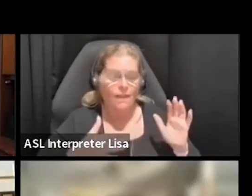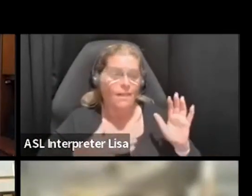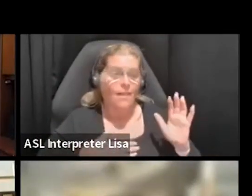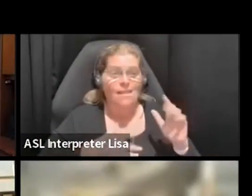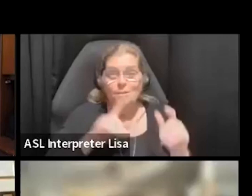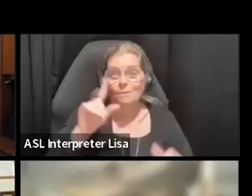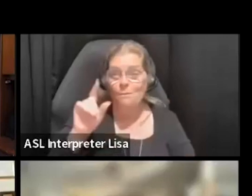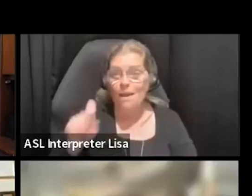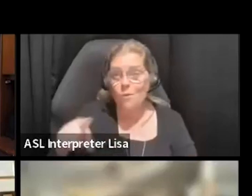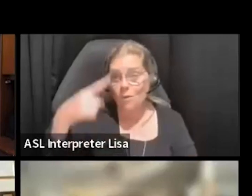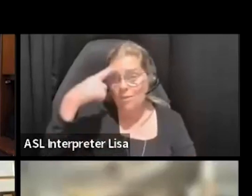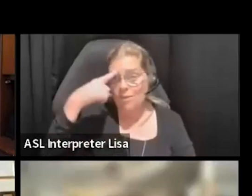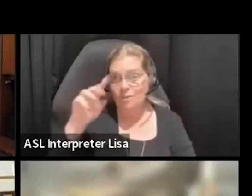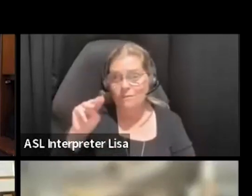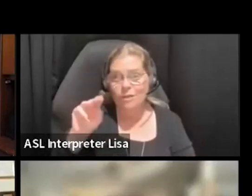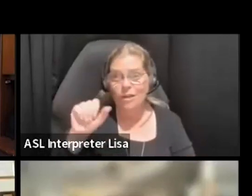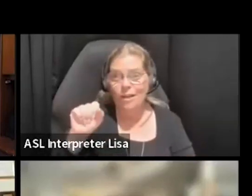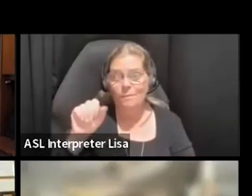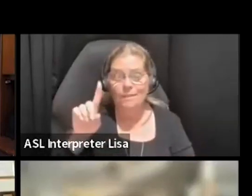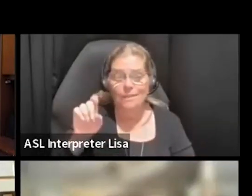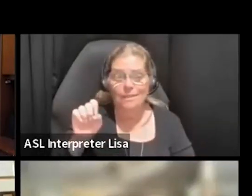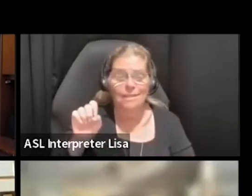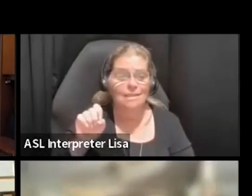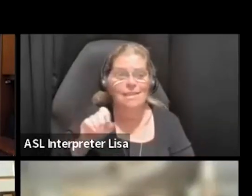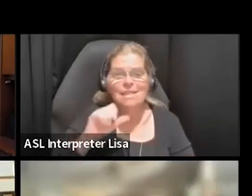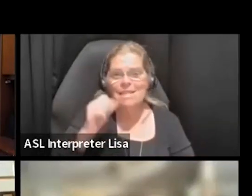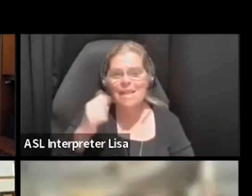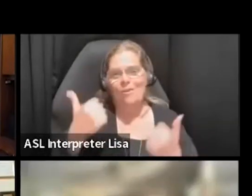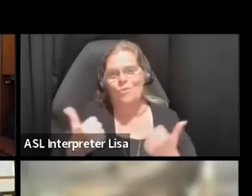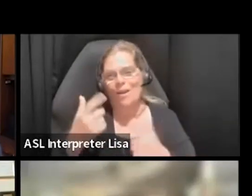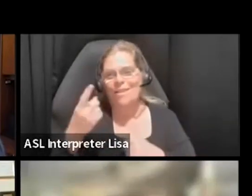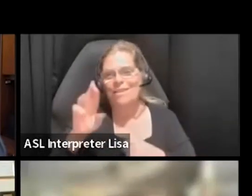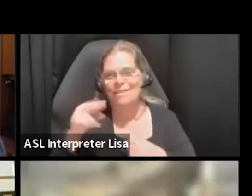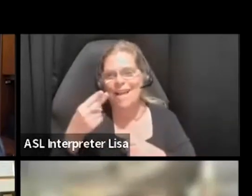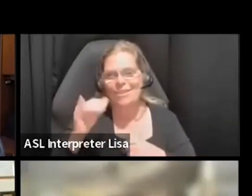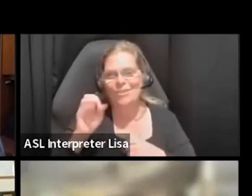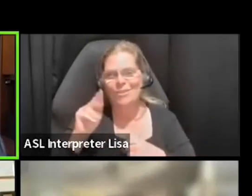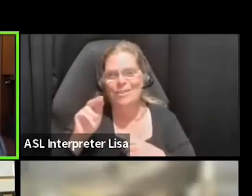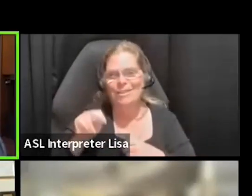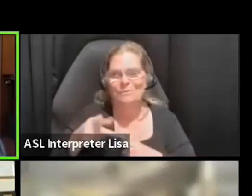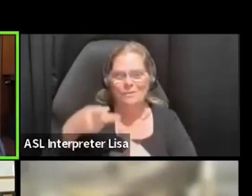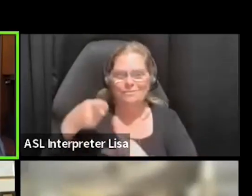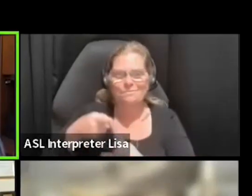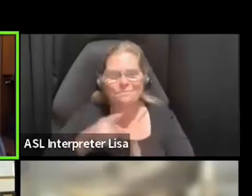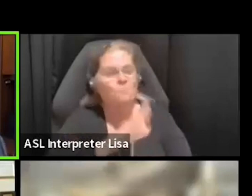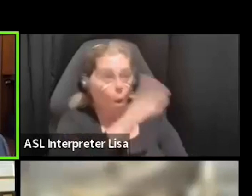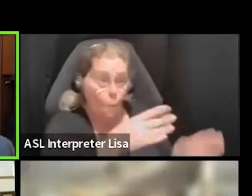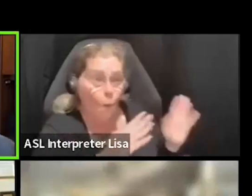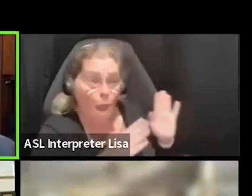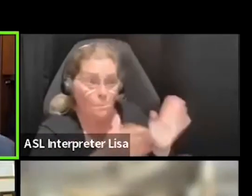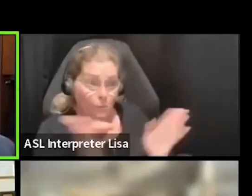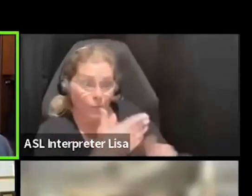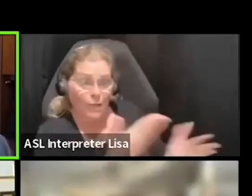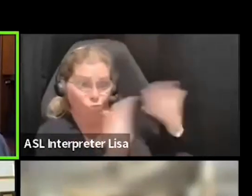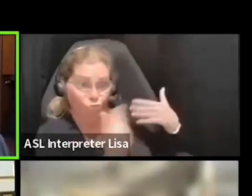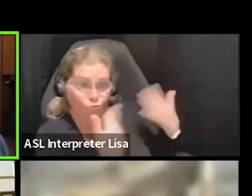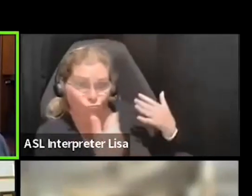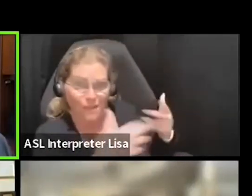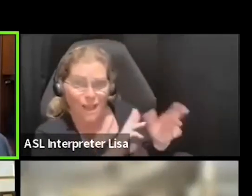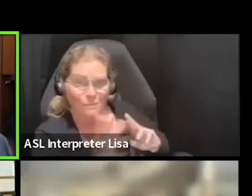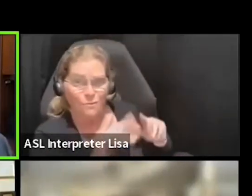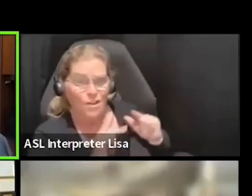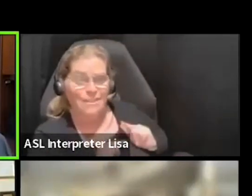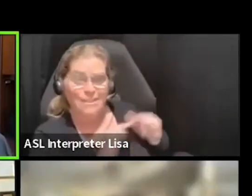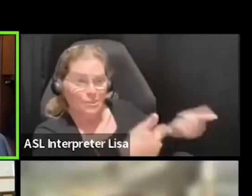MSDE, maybe not for you right now, Dr. Hickman, but to say. I'm prepared to turn it back to you,